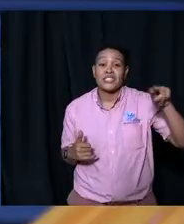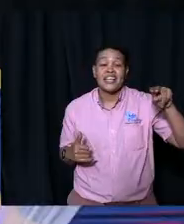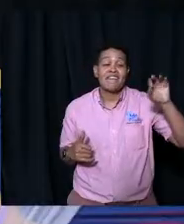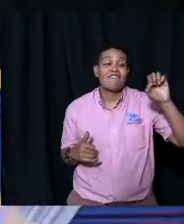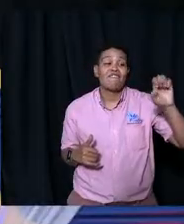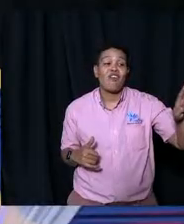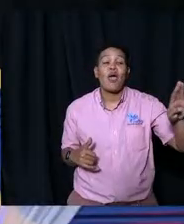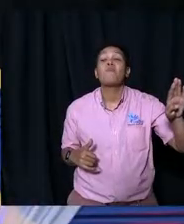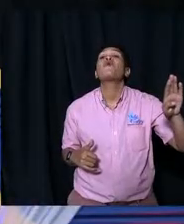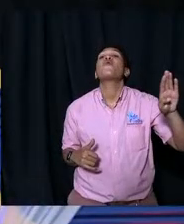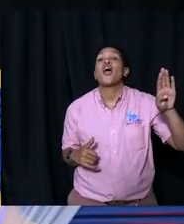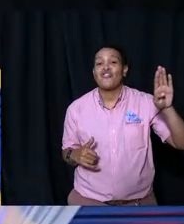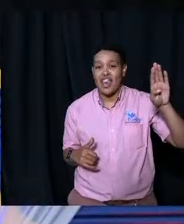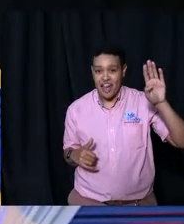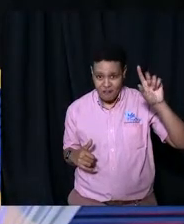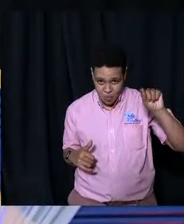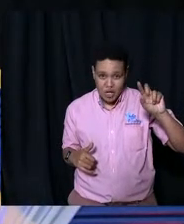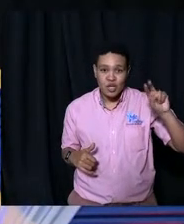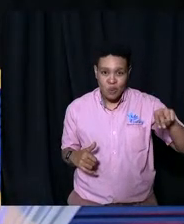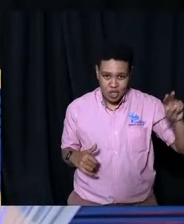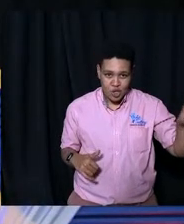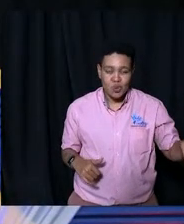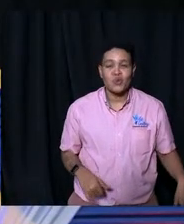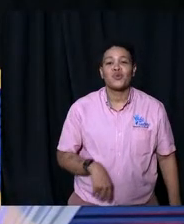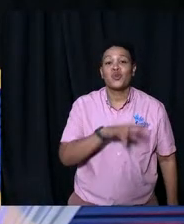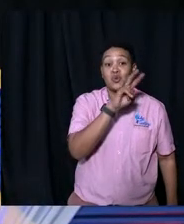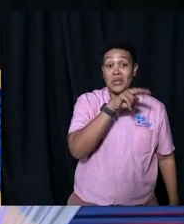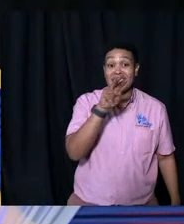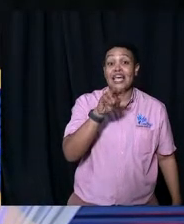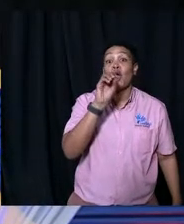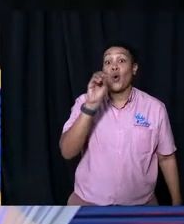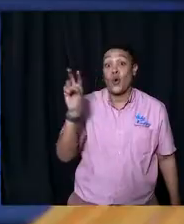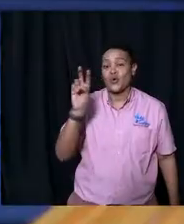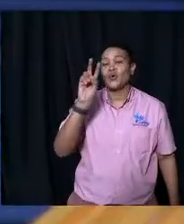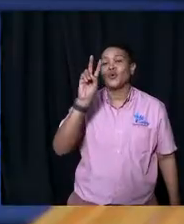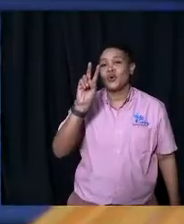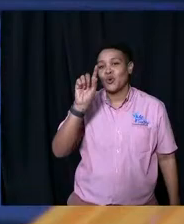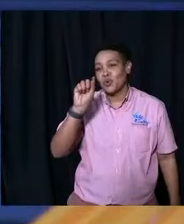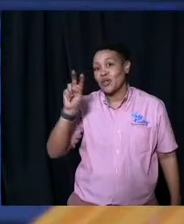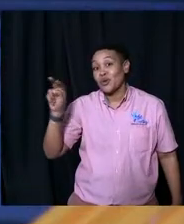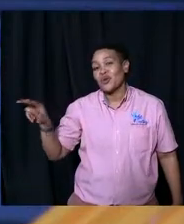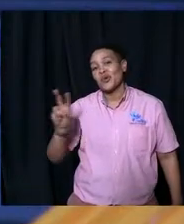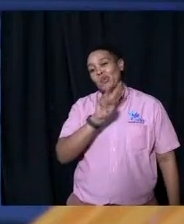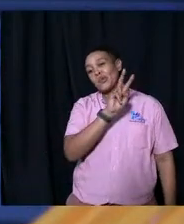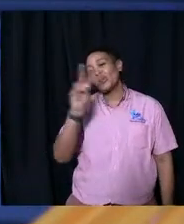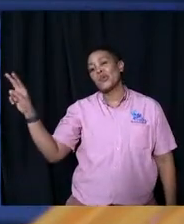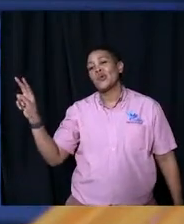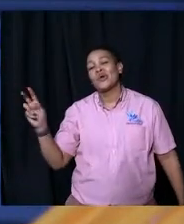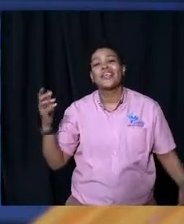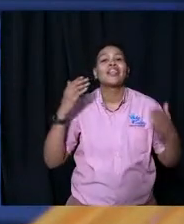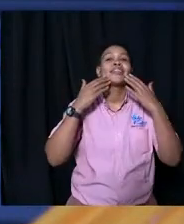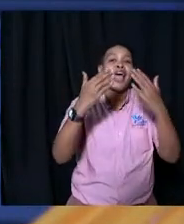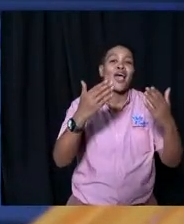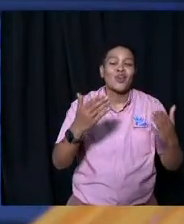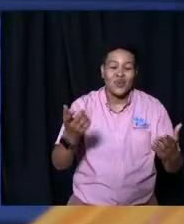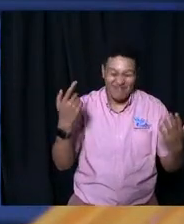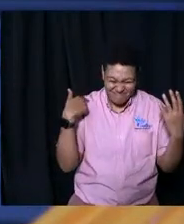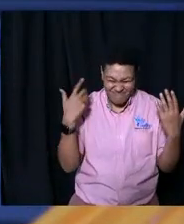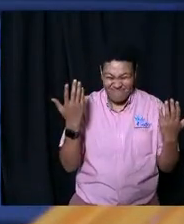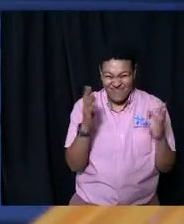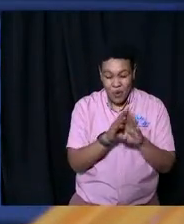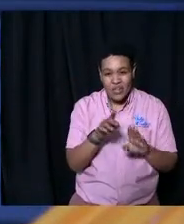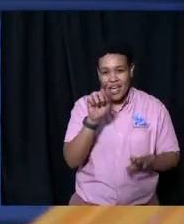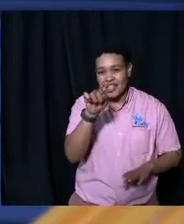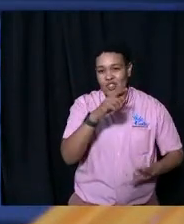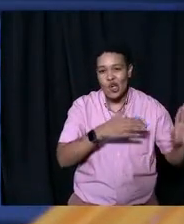22nd of the second month of the year 2022, the twos. So that's it from us here. And in closing, I ask that we all